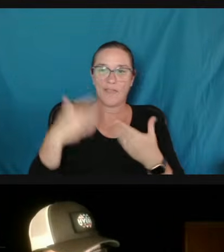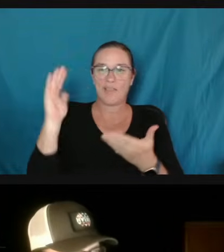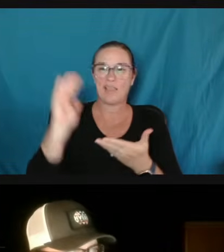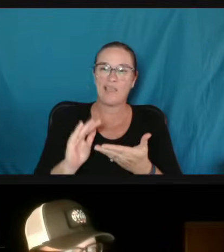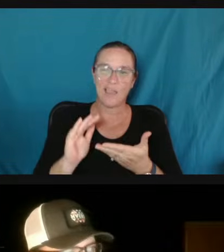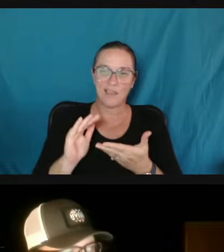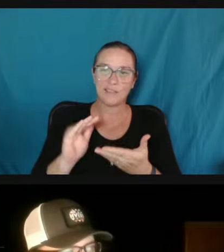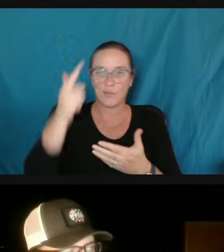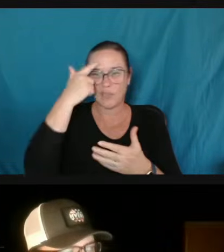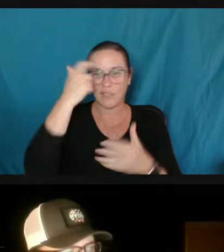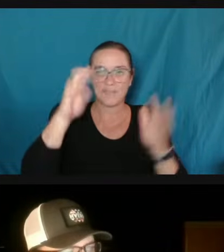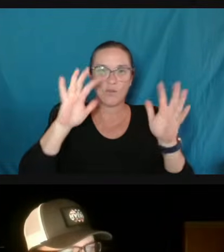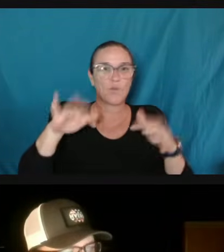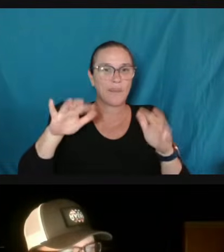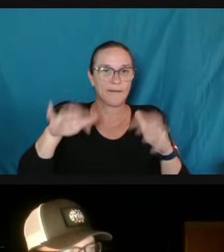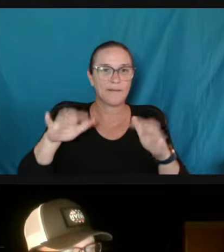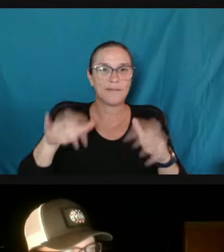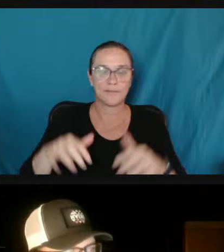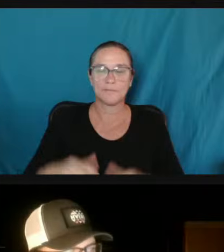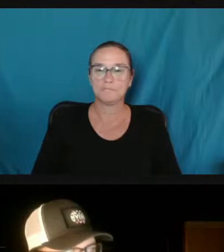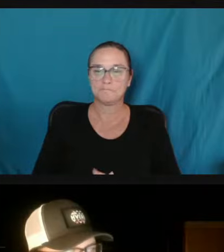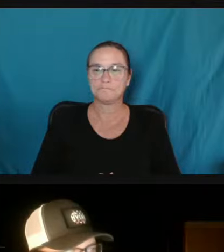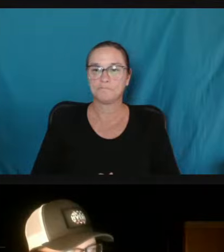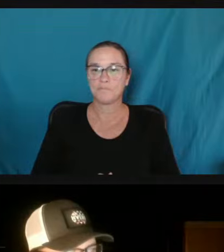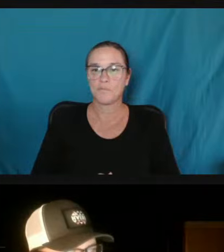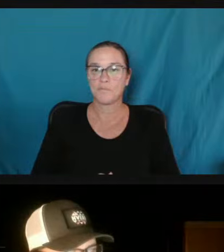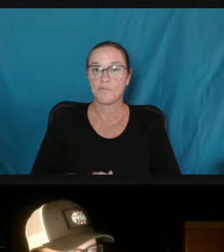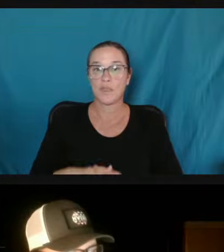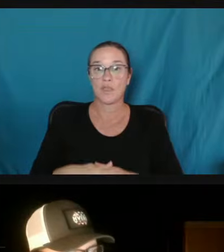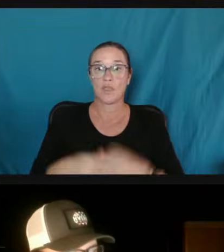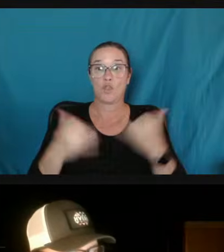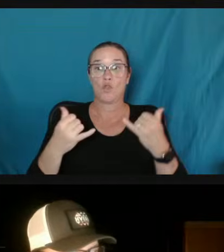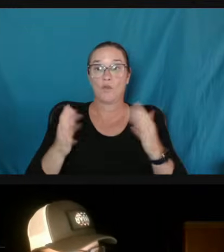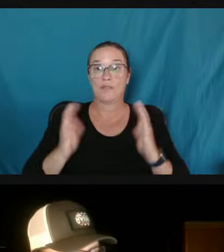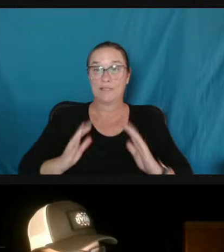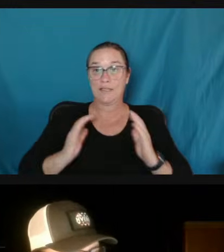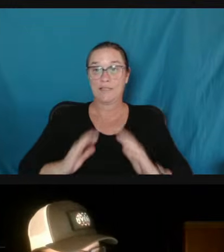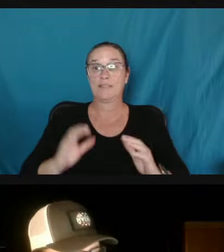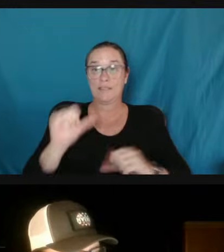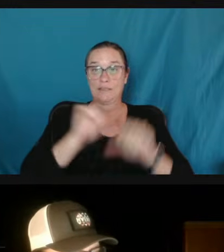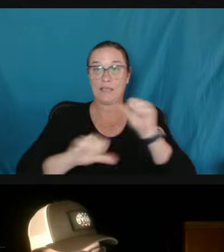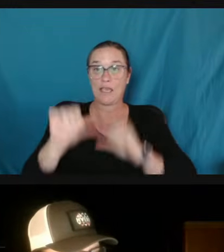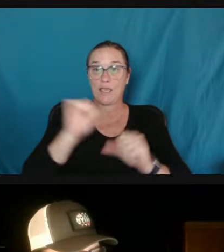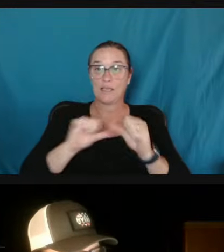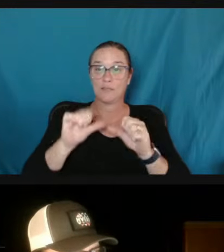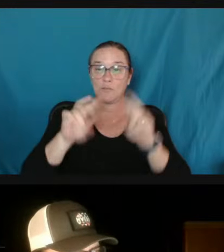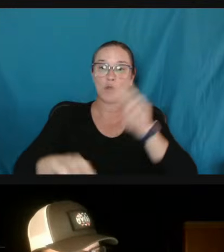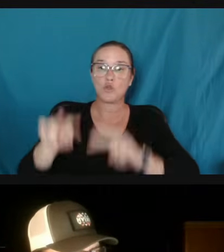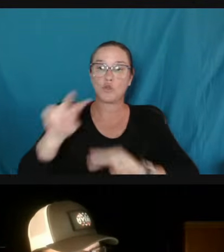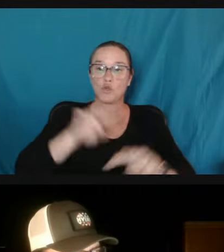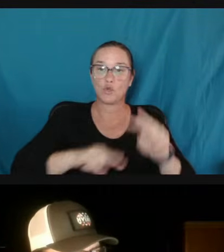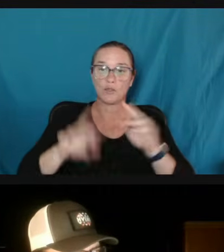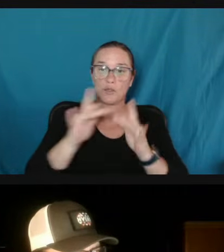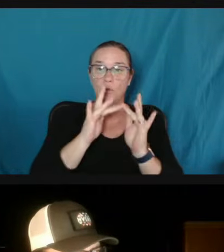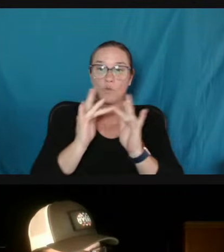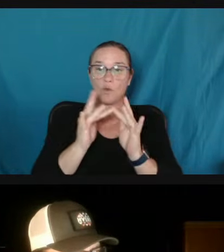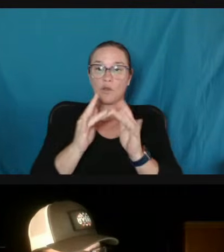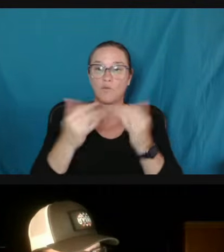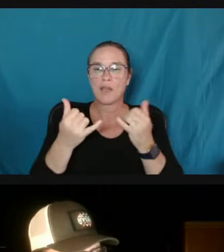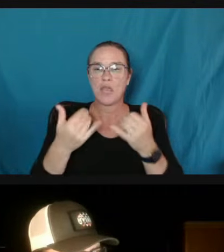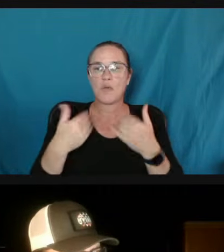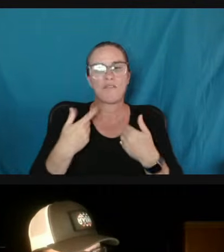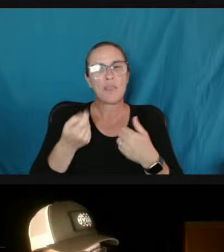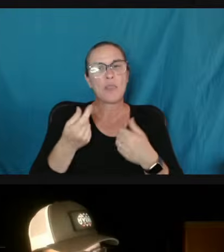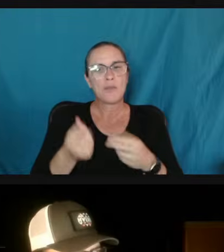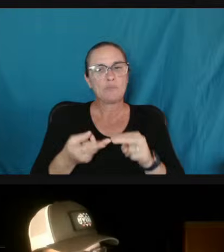of rainfall. Current citizen science monitoring network is showing slightly elevated readings in the South